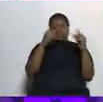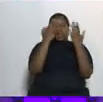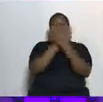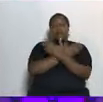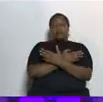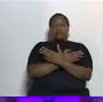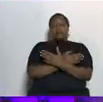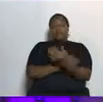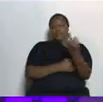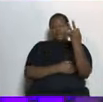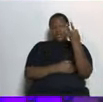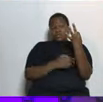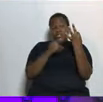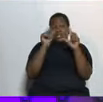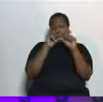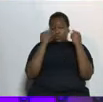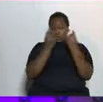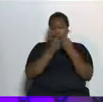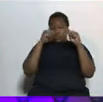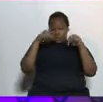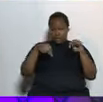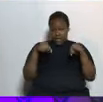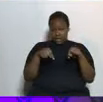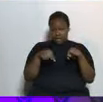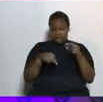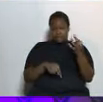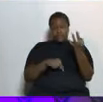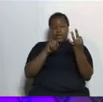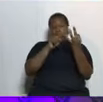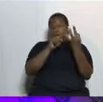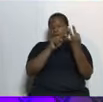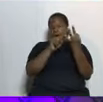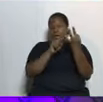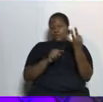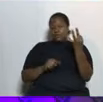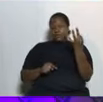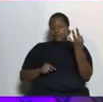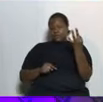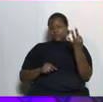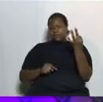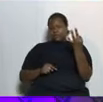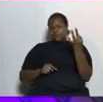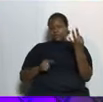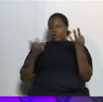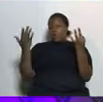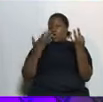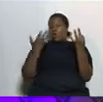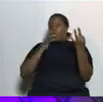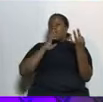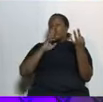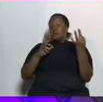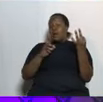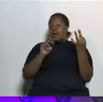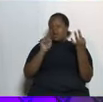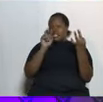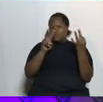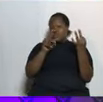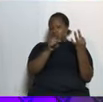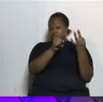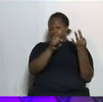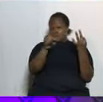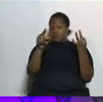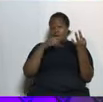Three special groups I'm appealing to tonight. Number one, and wherever you are in the screen, you